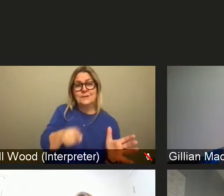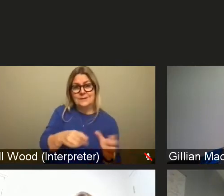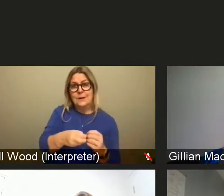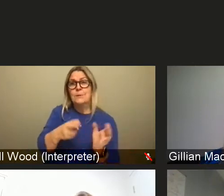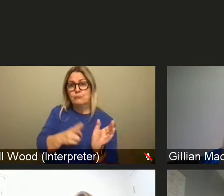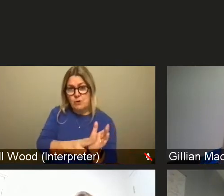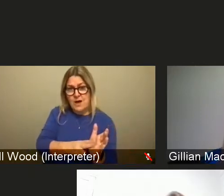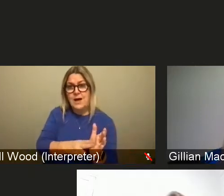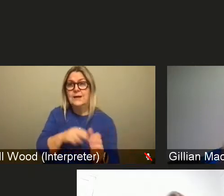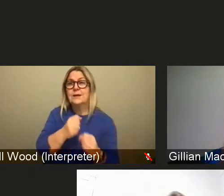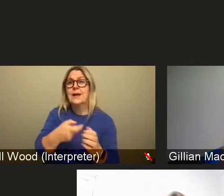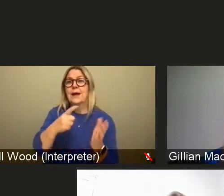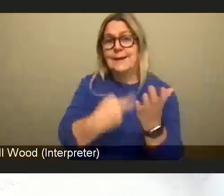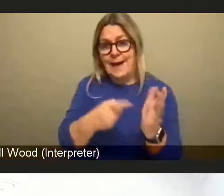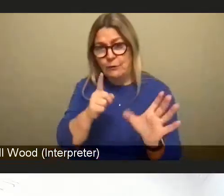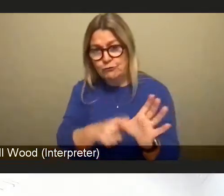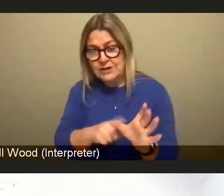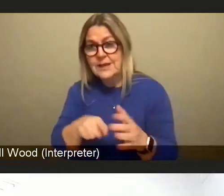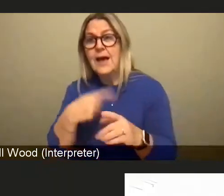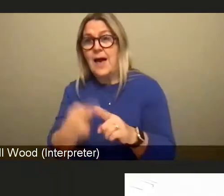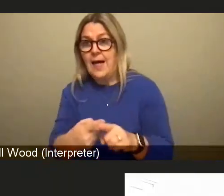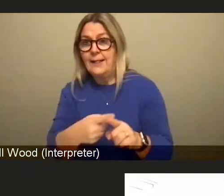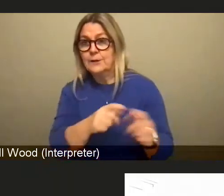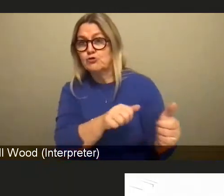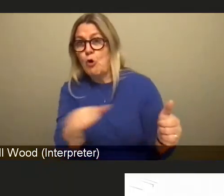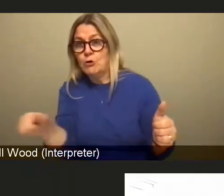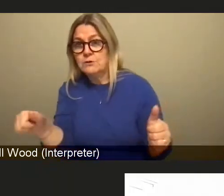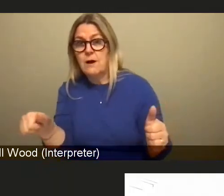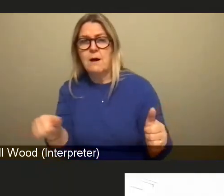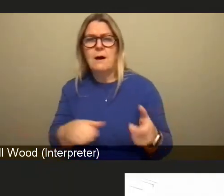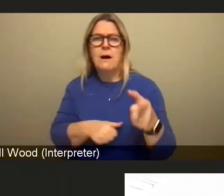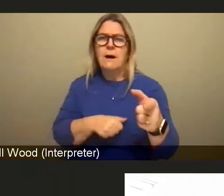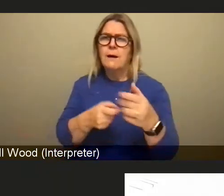Paula, what are your thoughts on this, please?